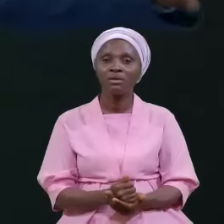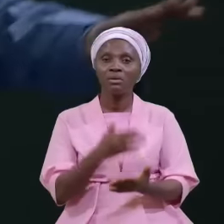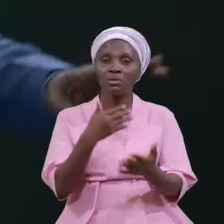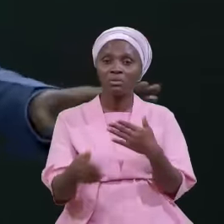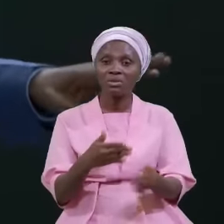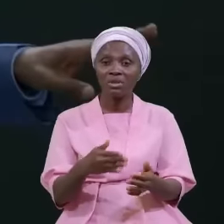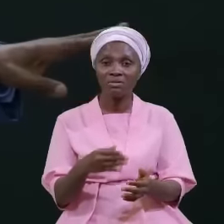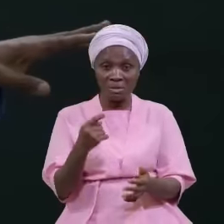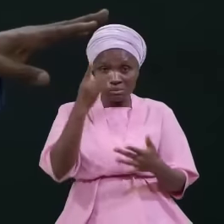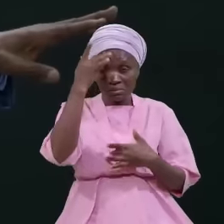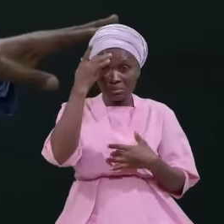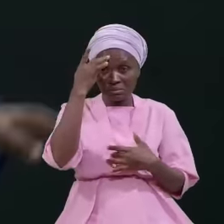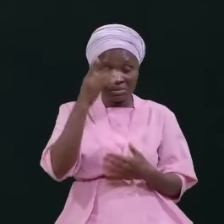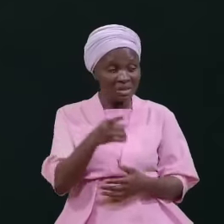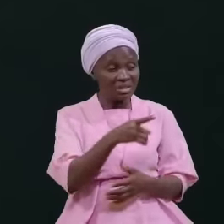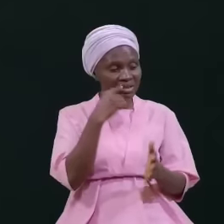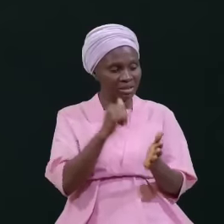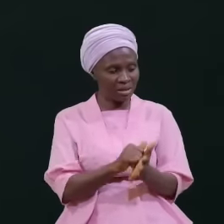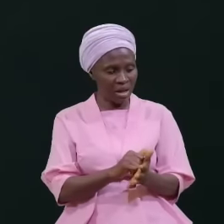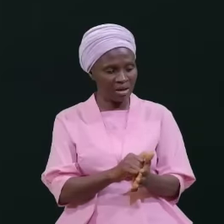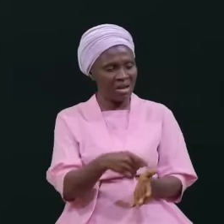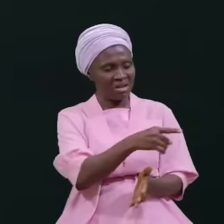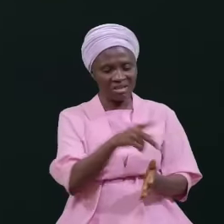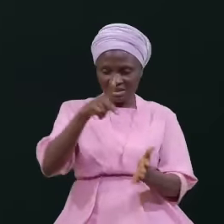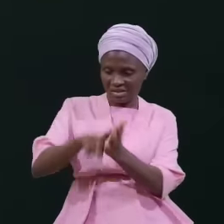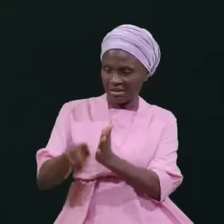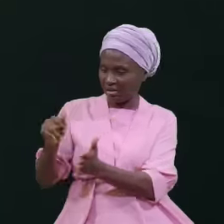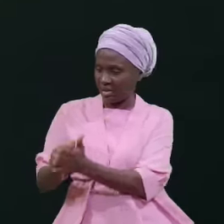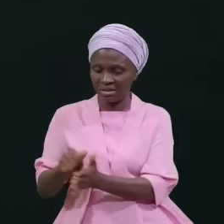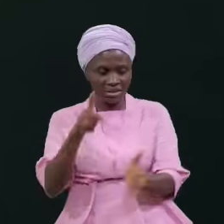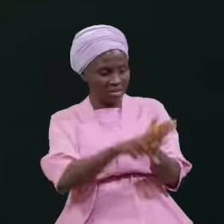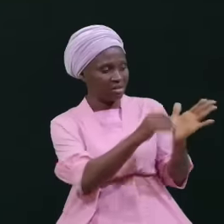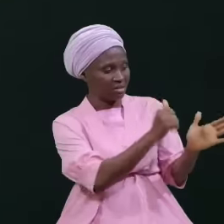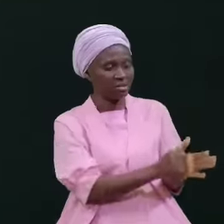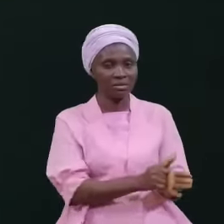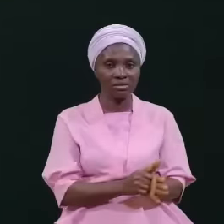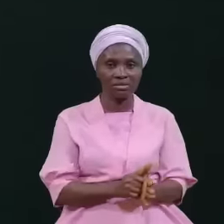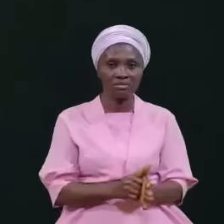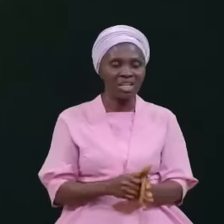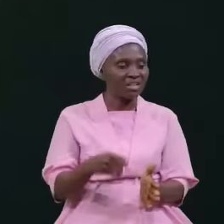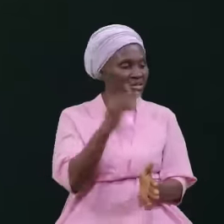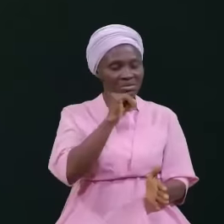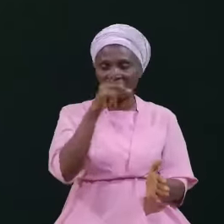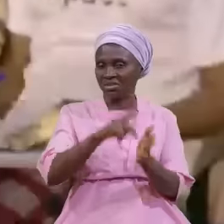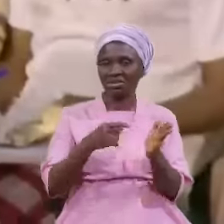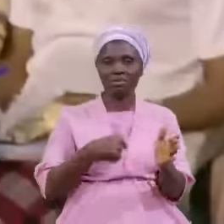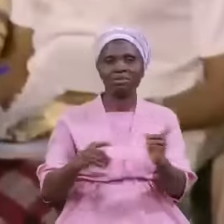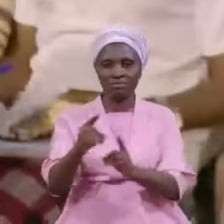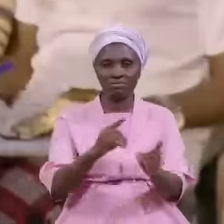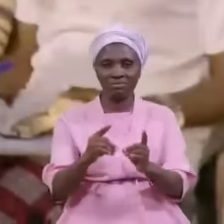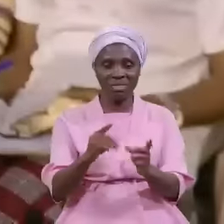they kill that one and kill that one, that they will not kill me. I said that thing will not kill